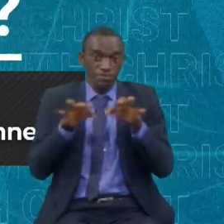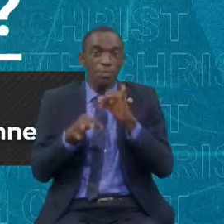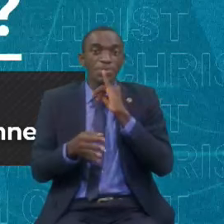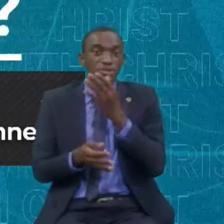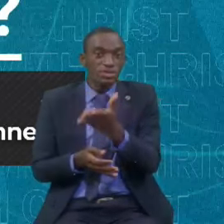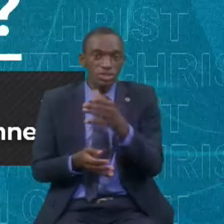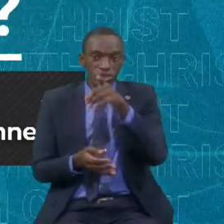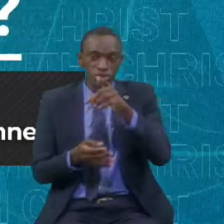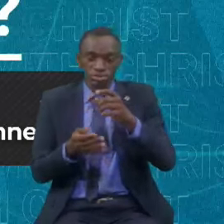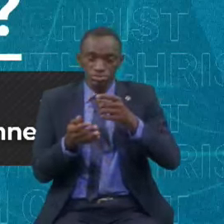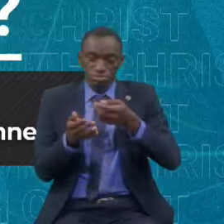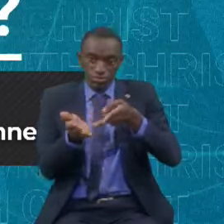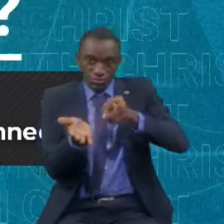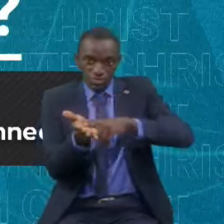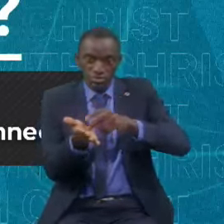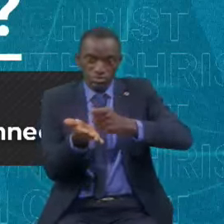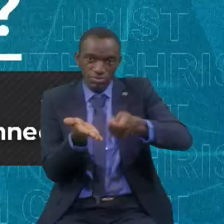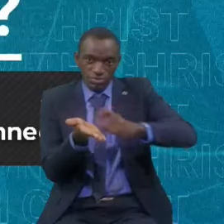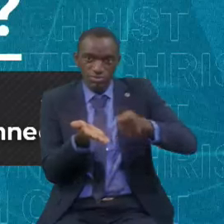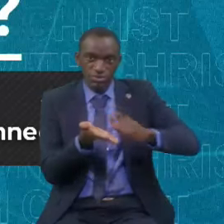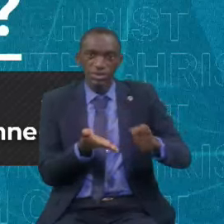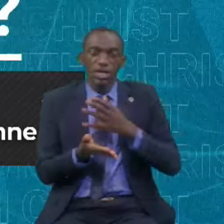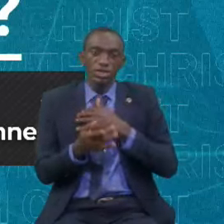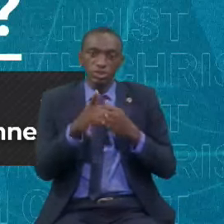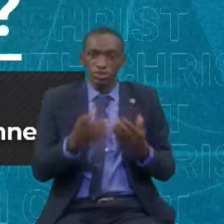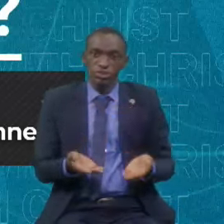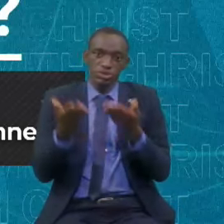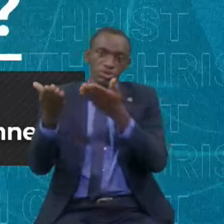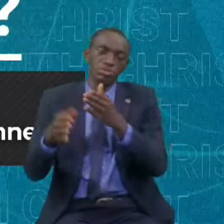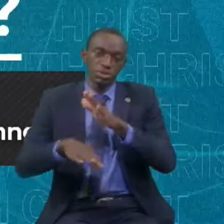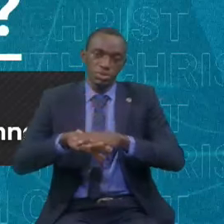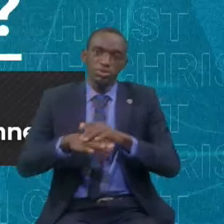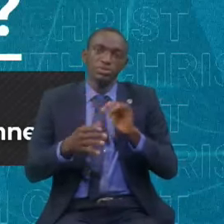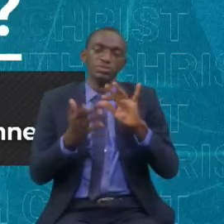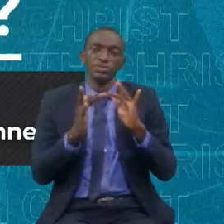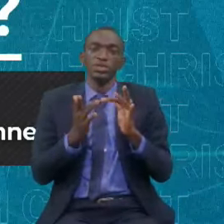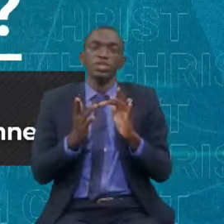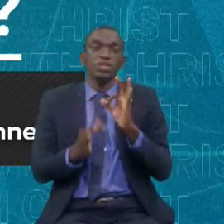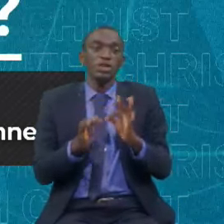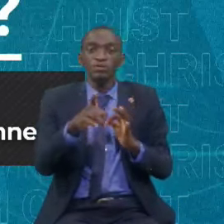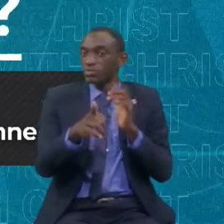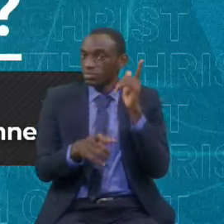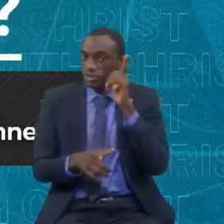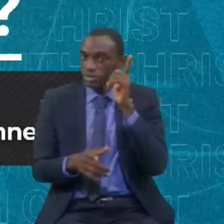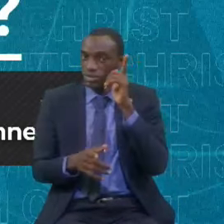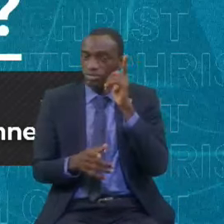And if you listened via radio, please, you take this